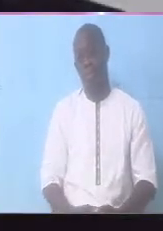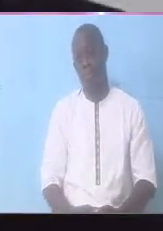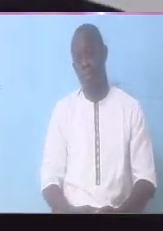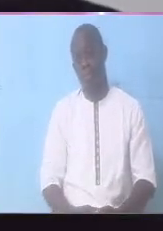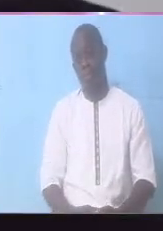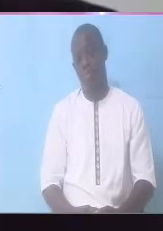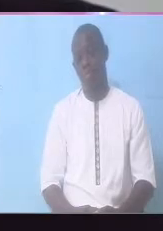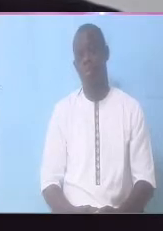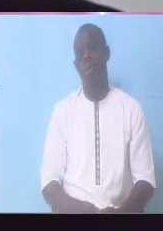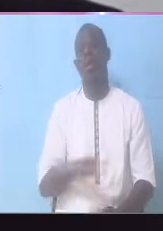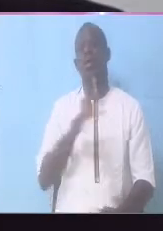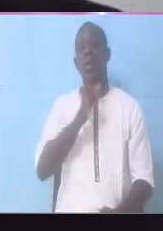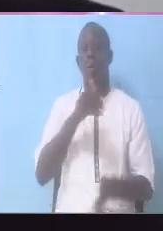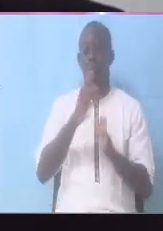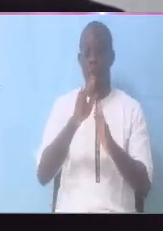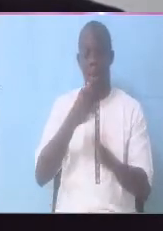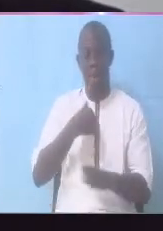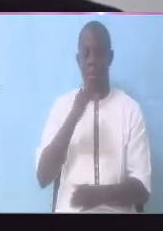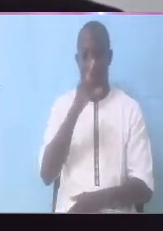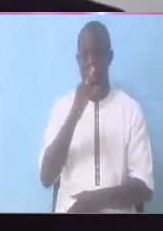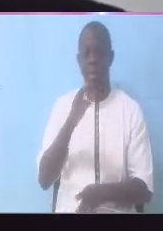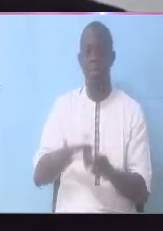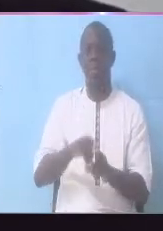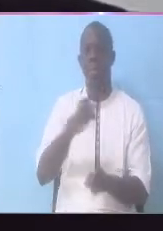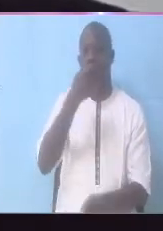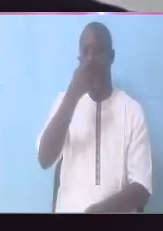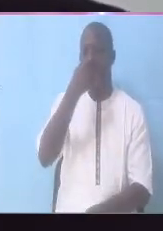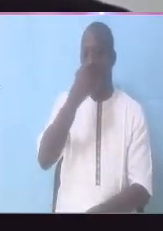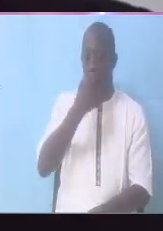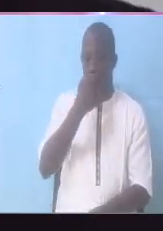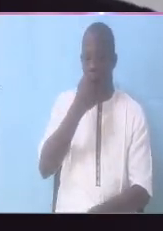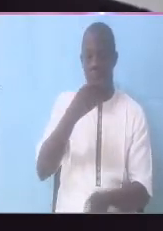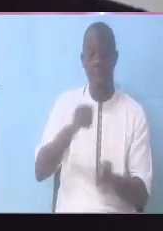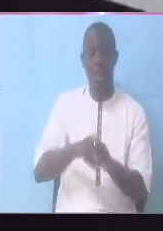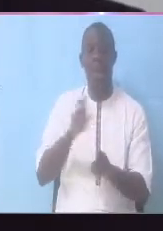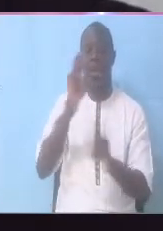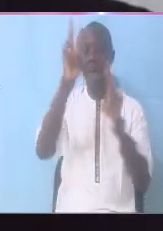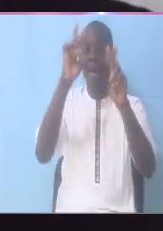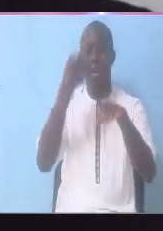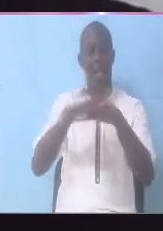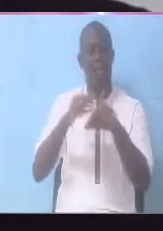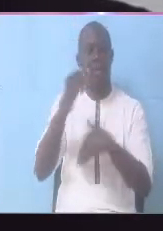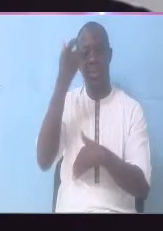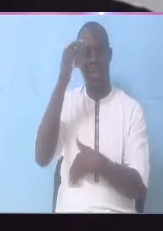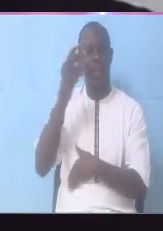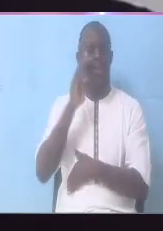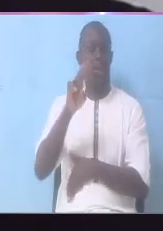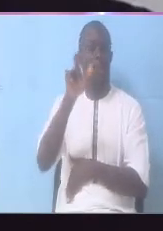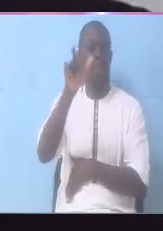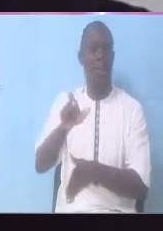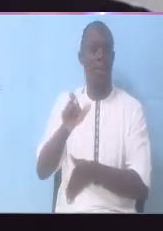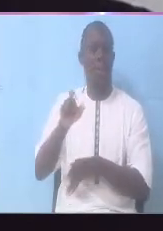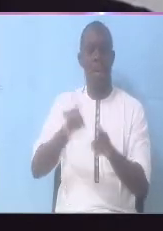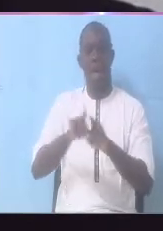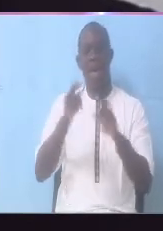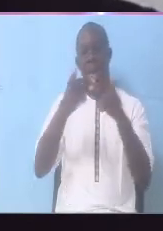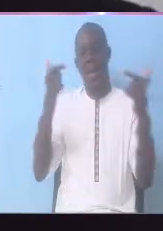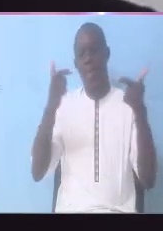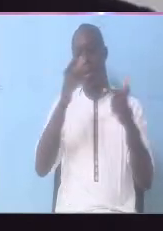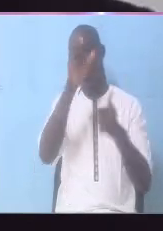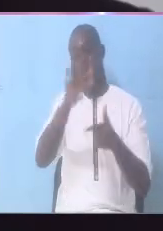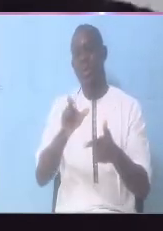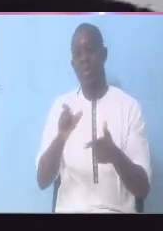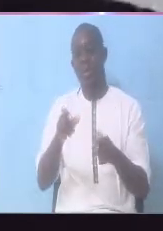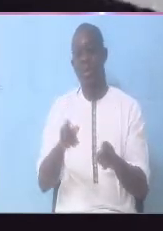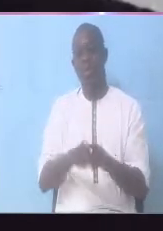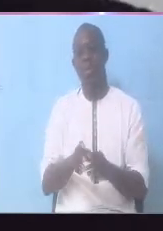Sir, like I said, Edward David Singate, Yaja may never seen as an enemy. In fact, I can tell you even how Edward got